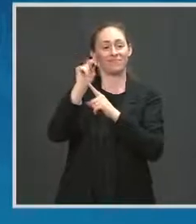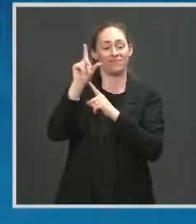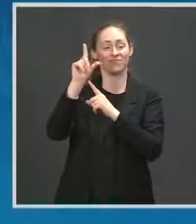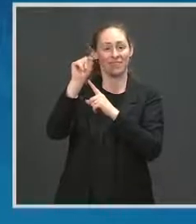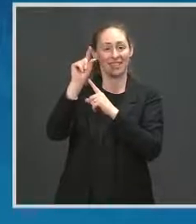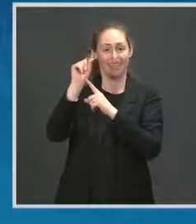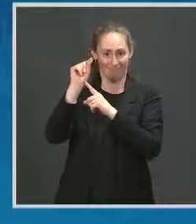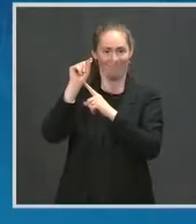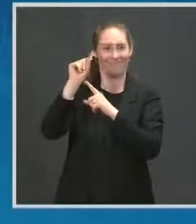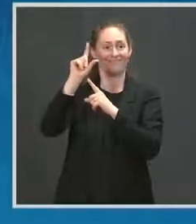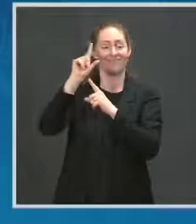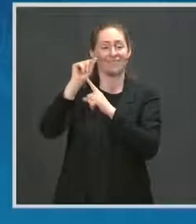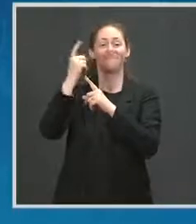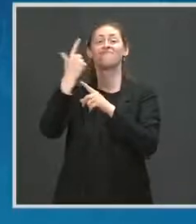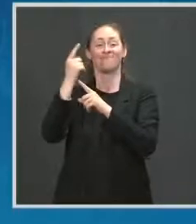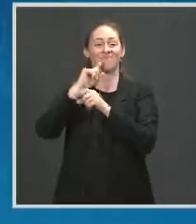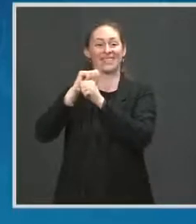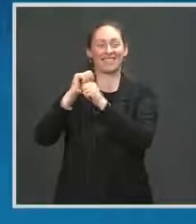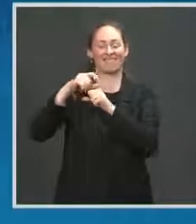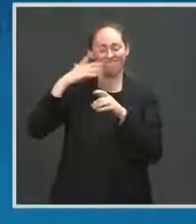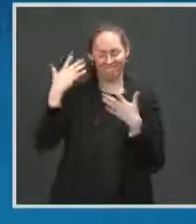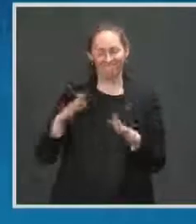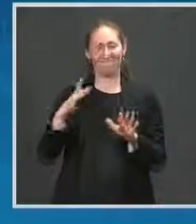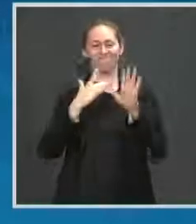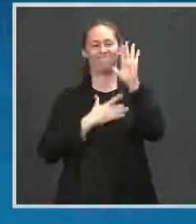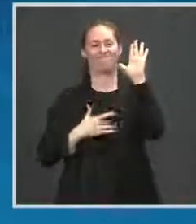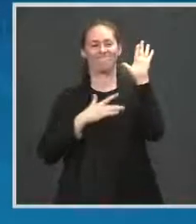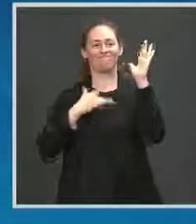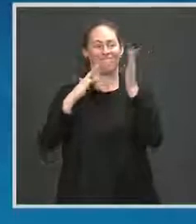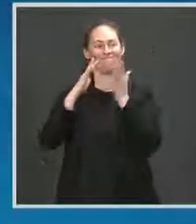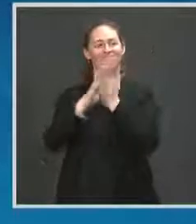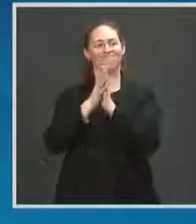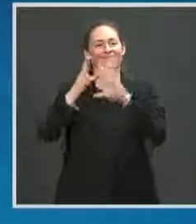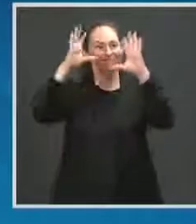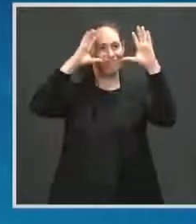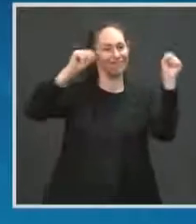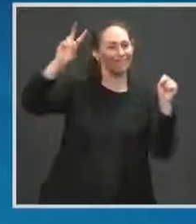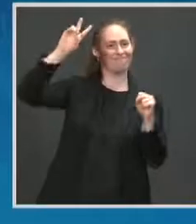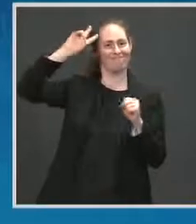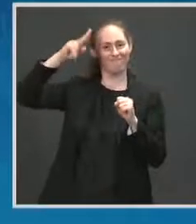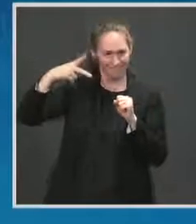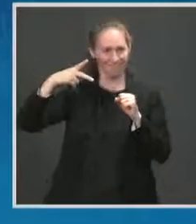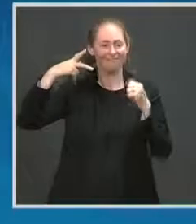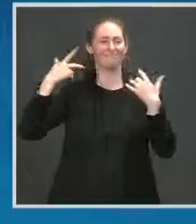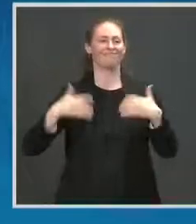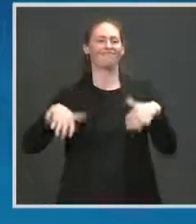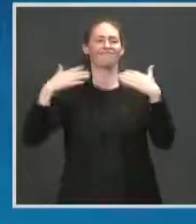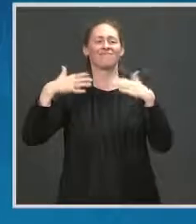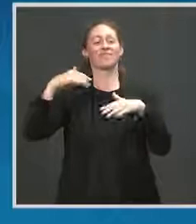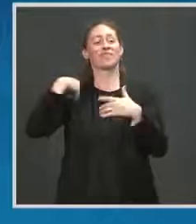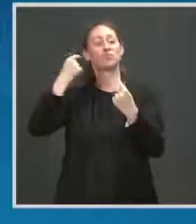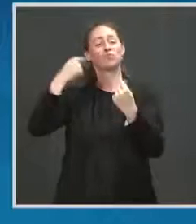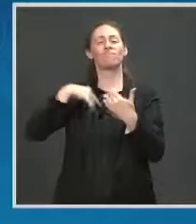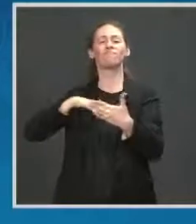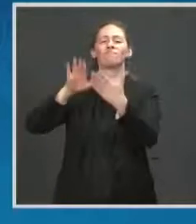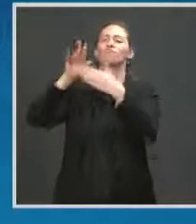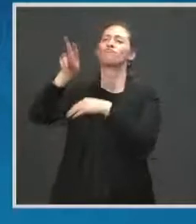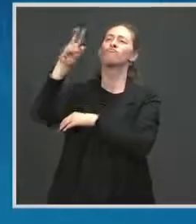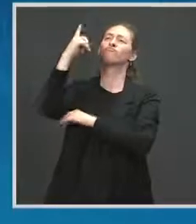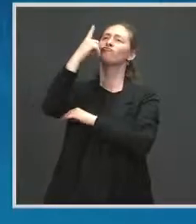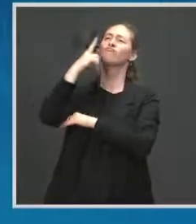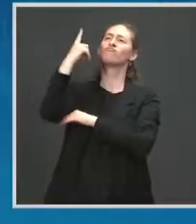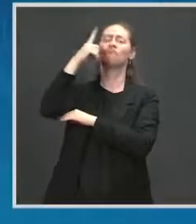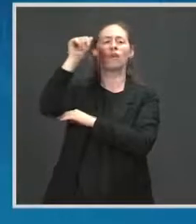I took the oath of office, I stood in front of the Lincoln Memorial that evening, and I talked about what